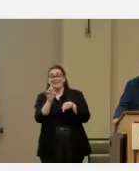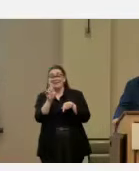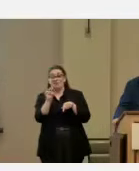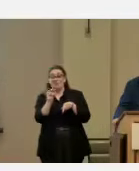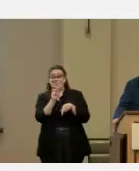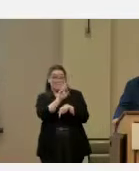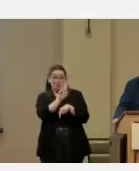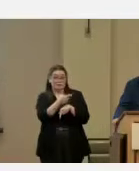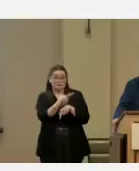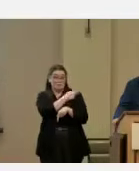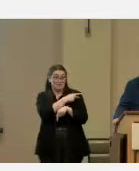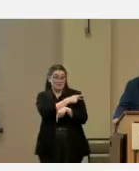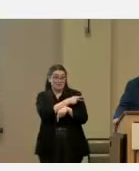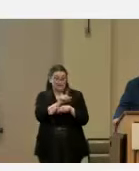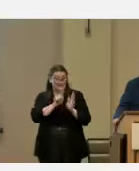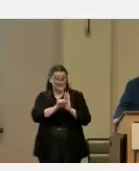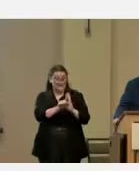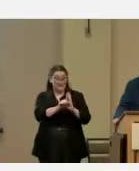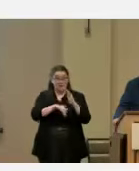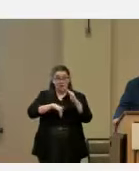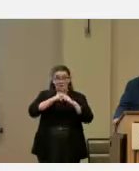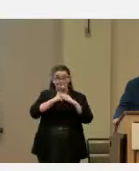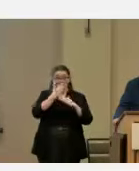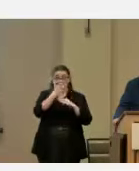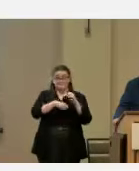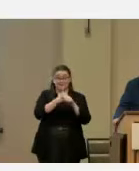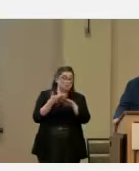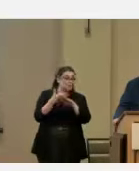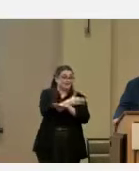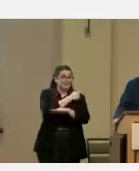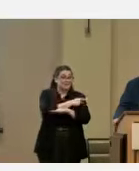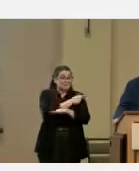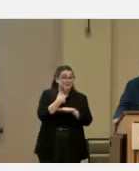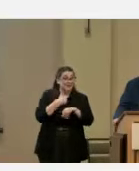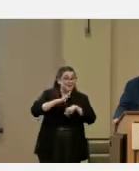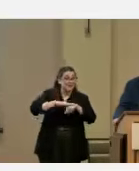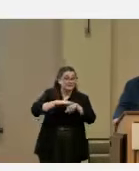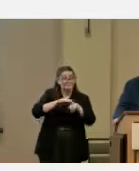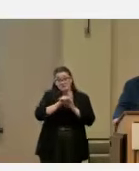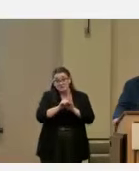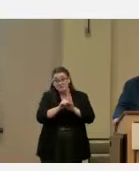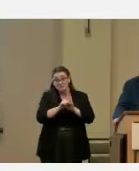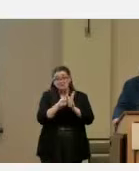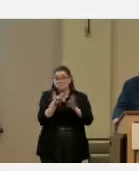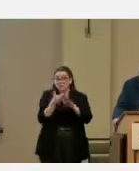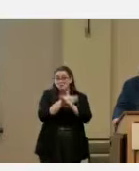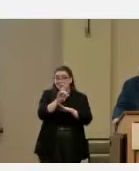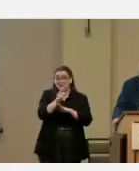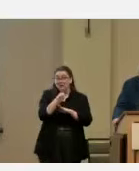for up to 5 years before the patient has any symptoms or is diagnosed. The